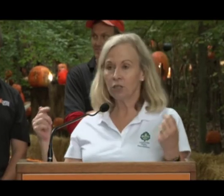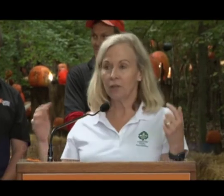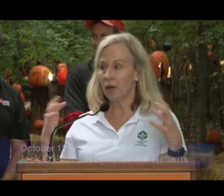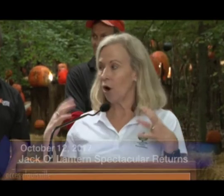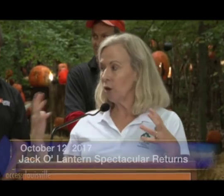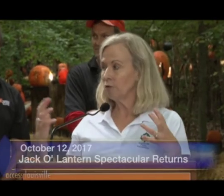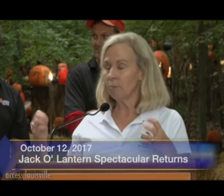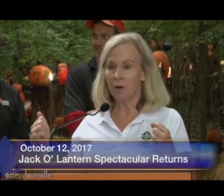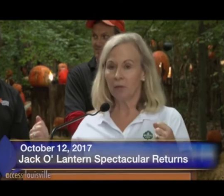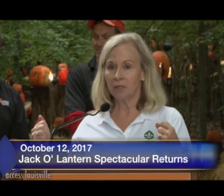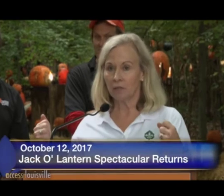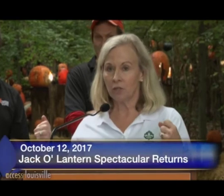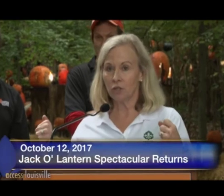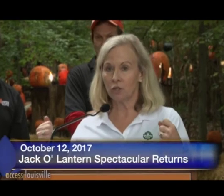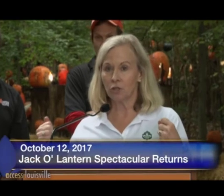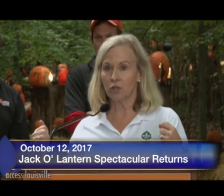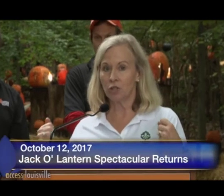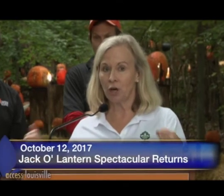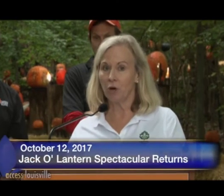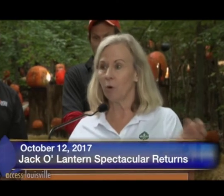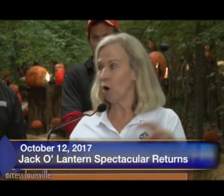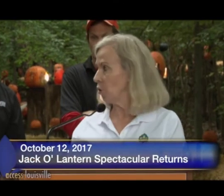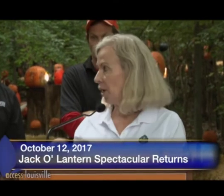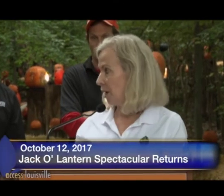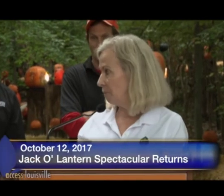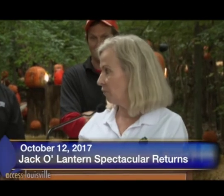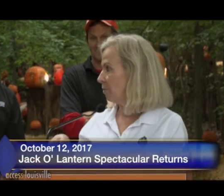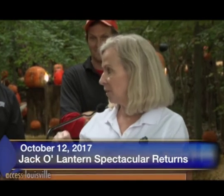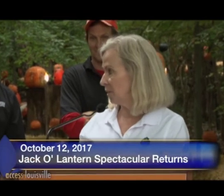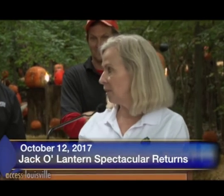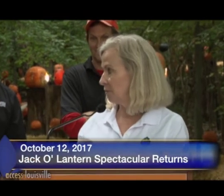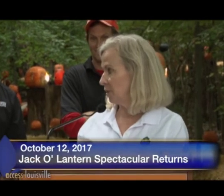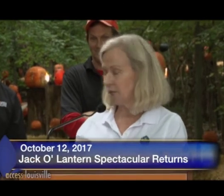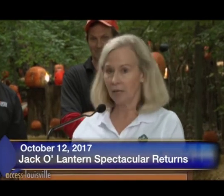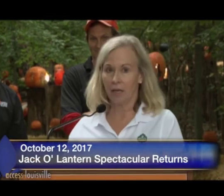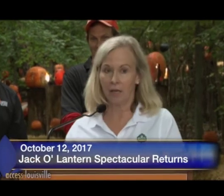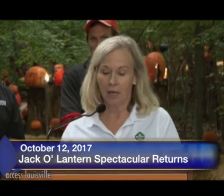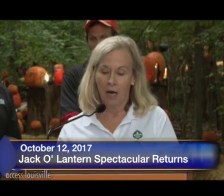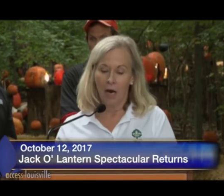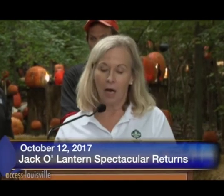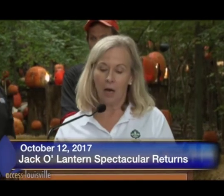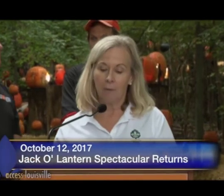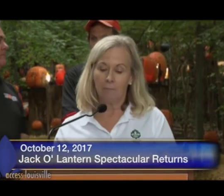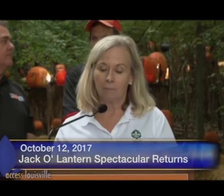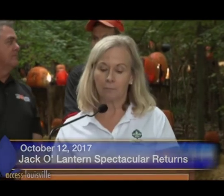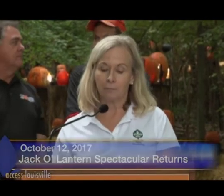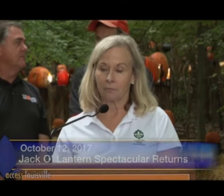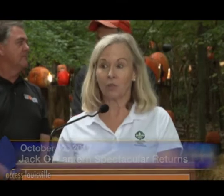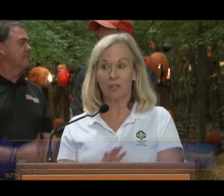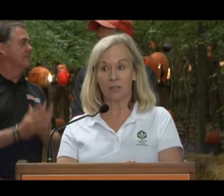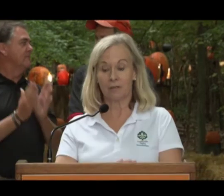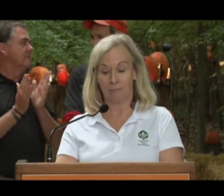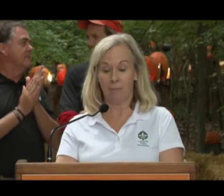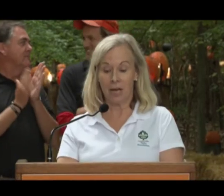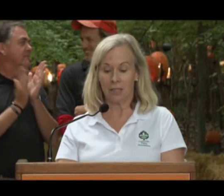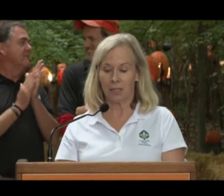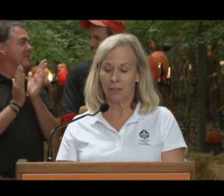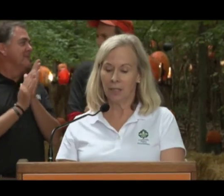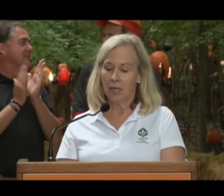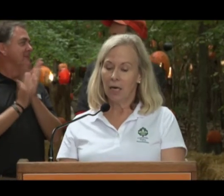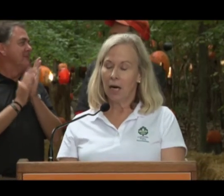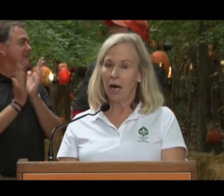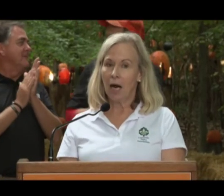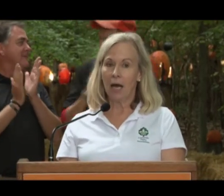didn't mention that all of the pumpkins in this year's show all came from the state of Kentucky, which is